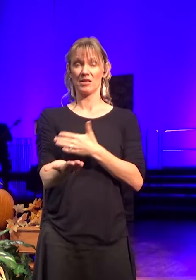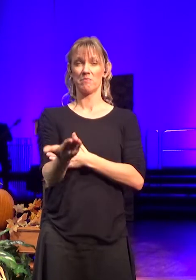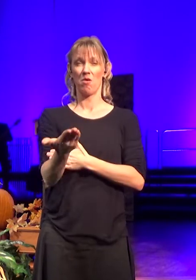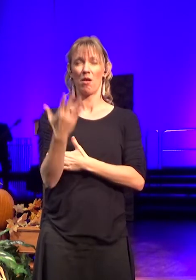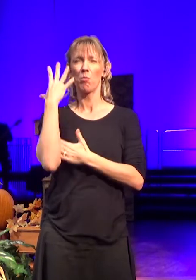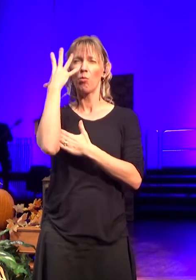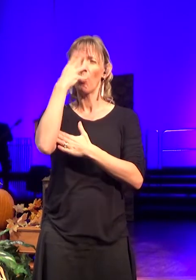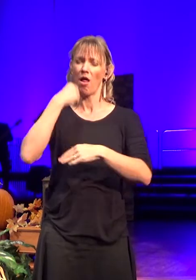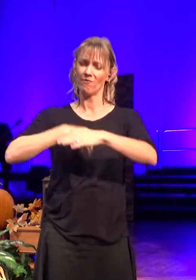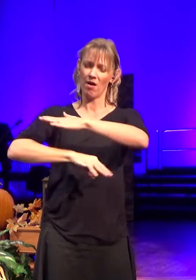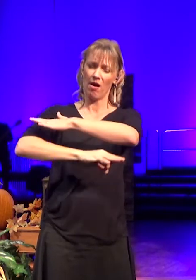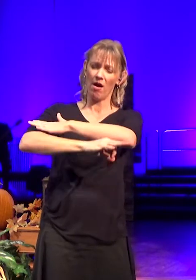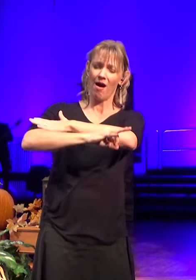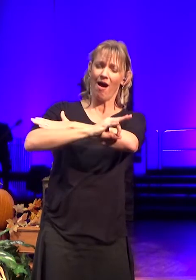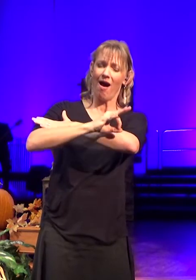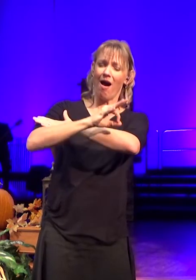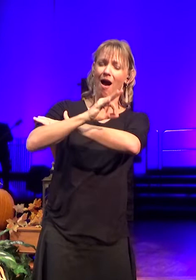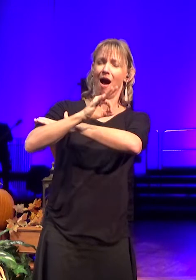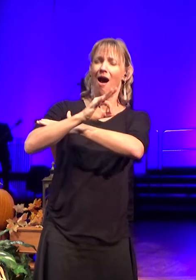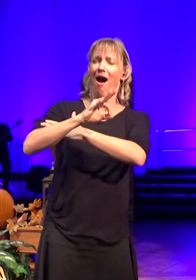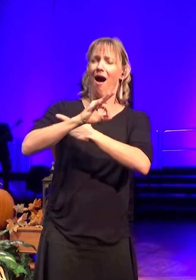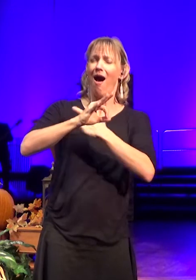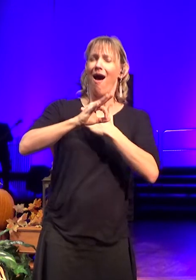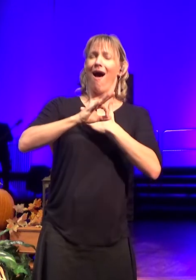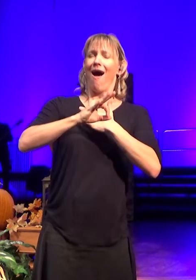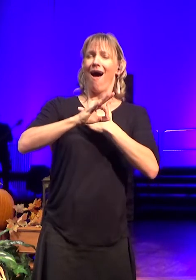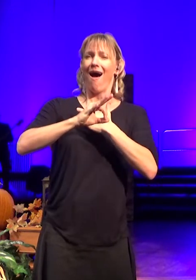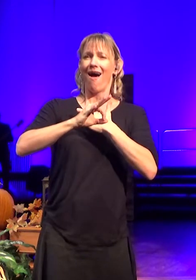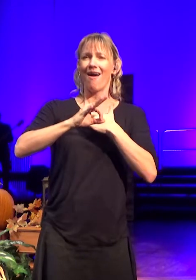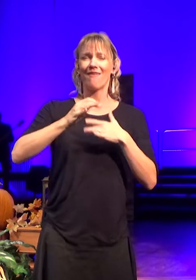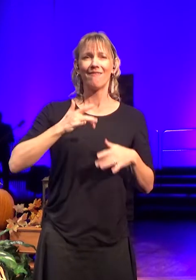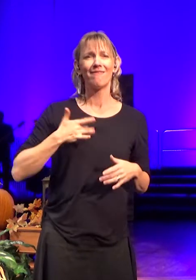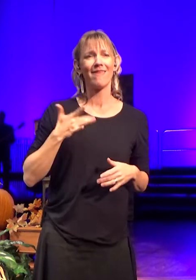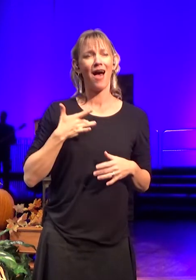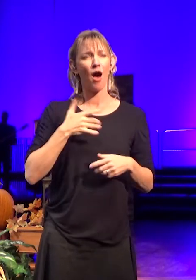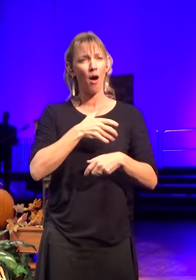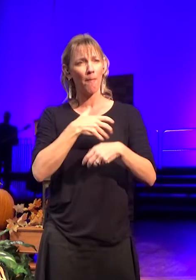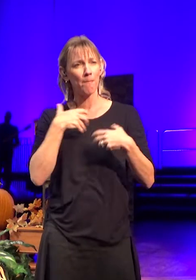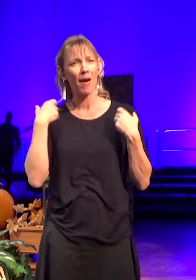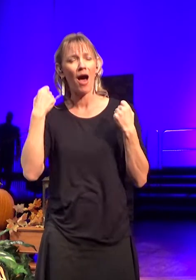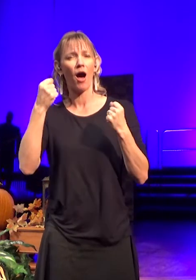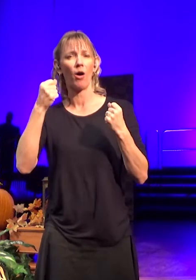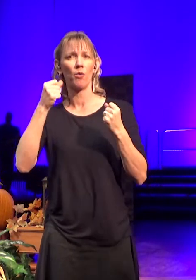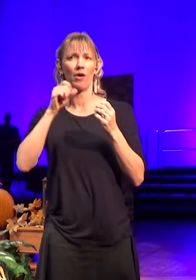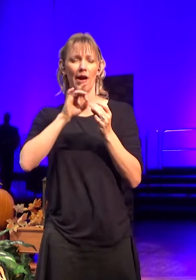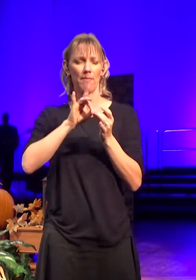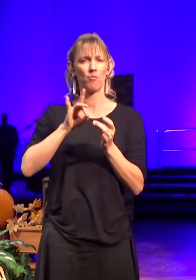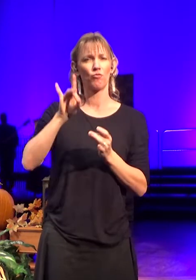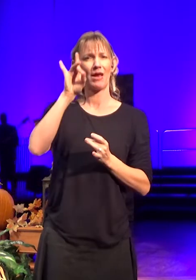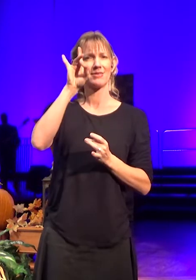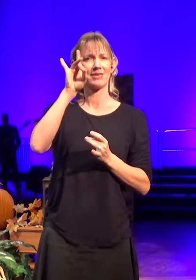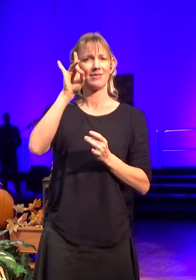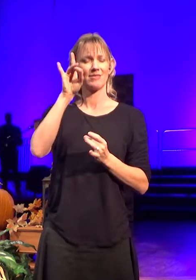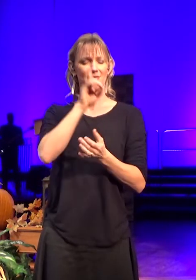glorious sunrise this morning, I felt the power and presence of the divine.